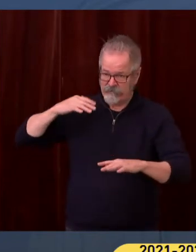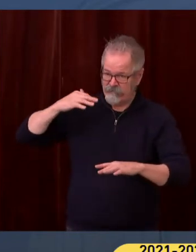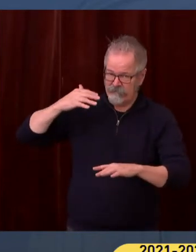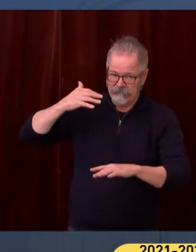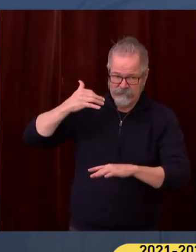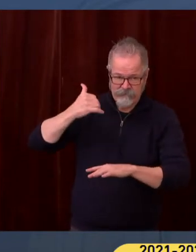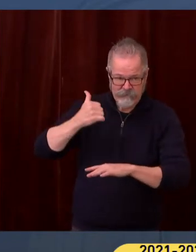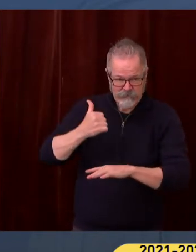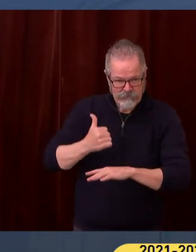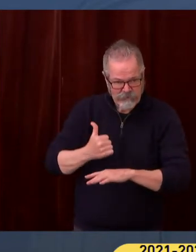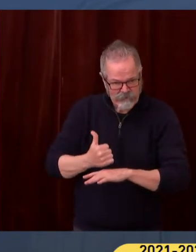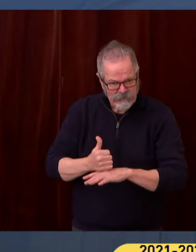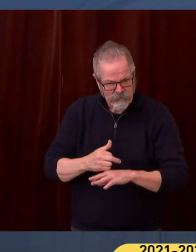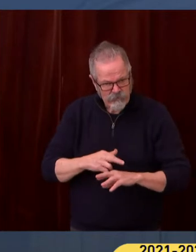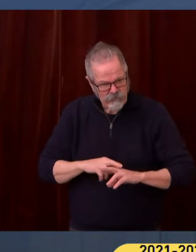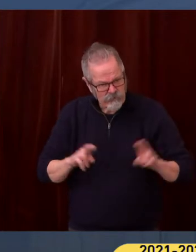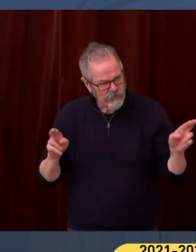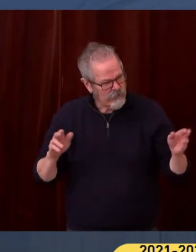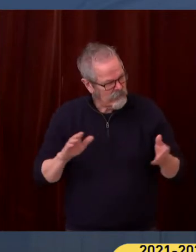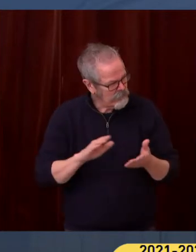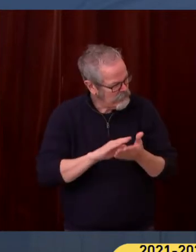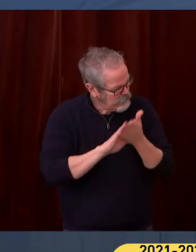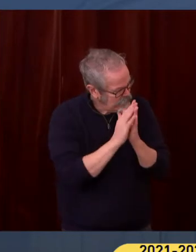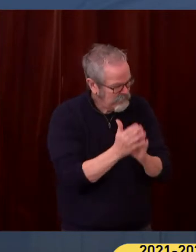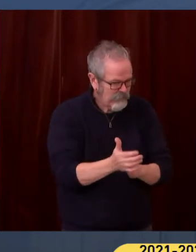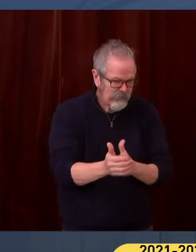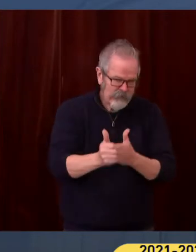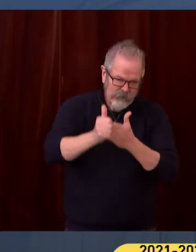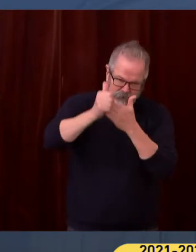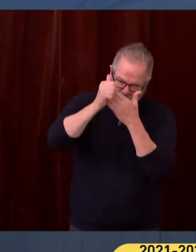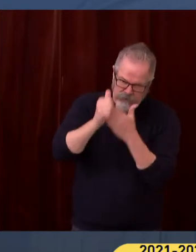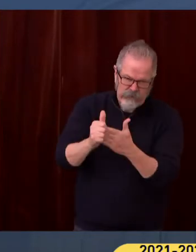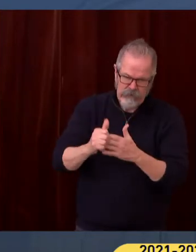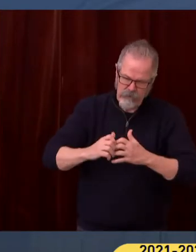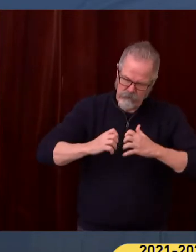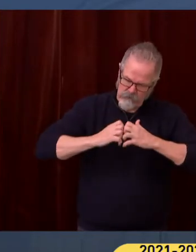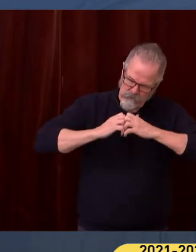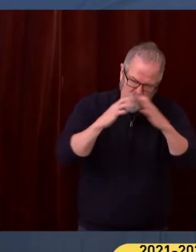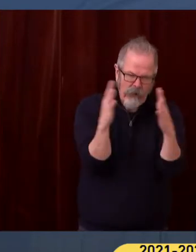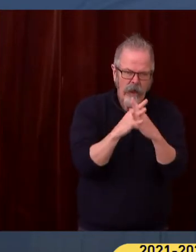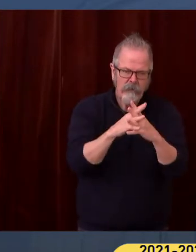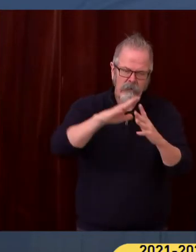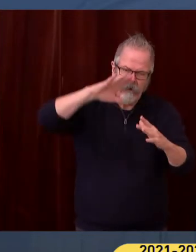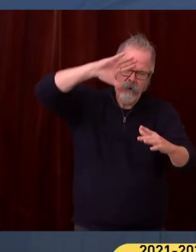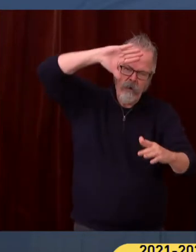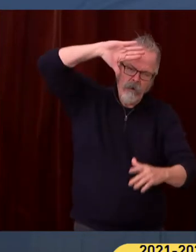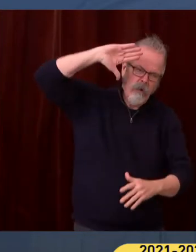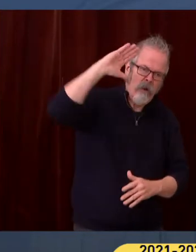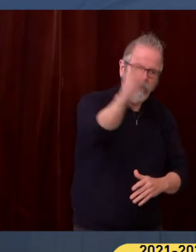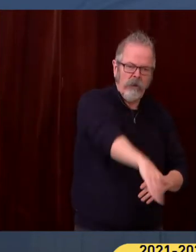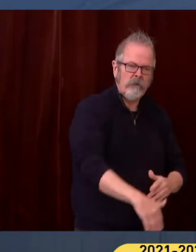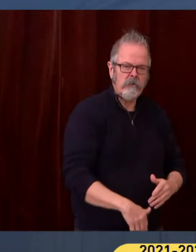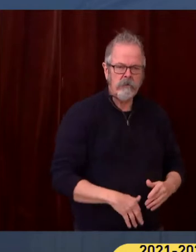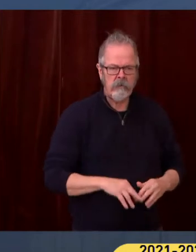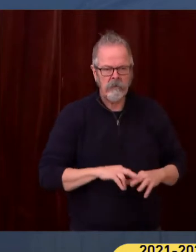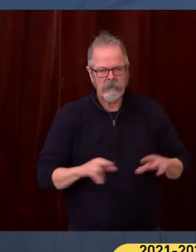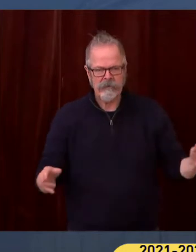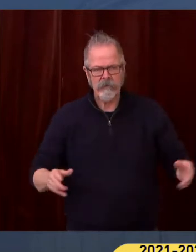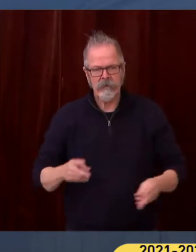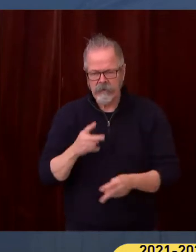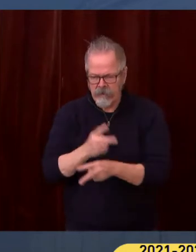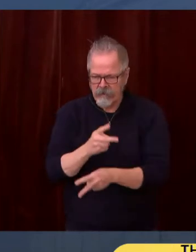to a better economy and a healthier state of Washington. And I believe we're going to get that done this year. Please be well. Take care of your health.